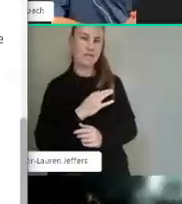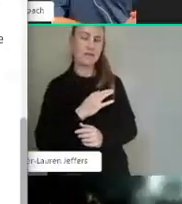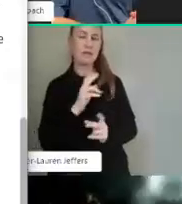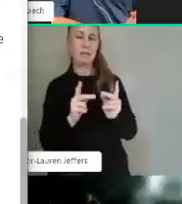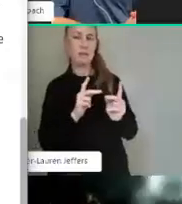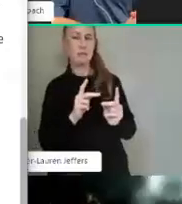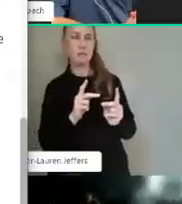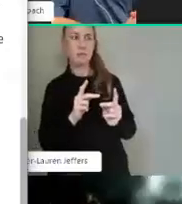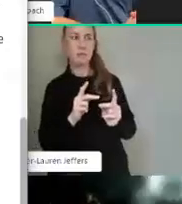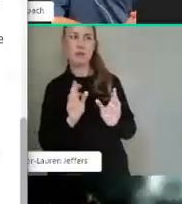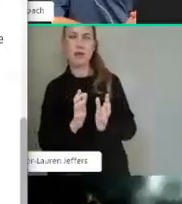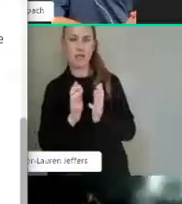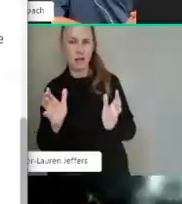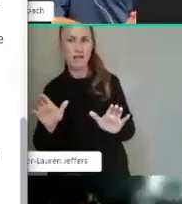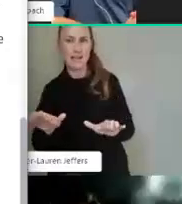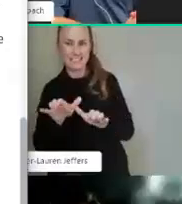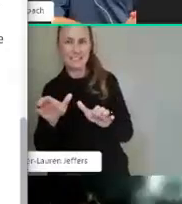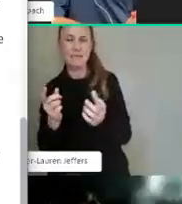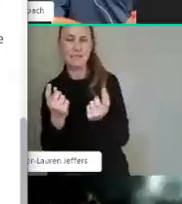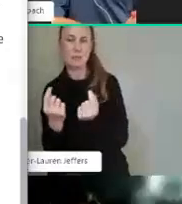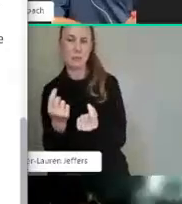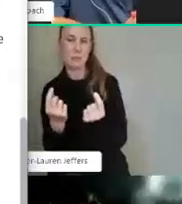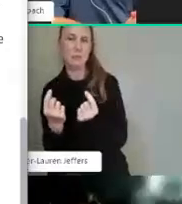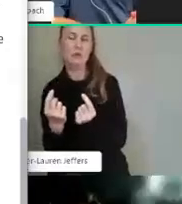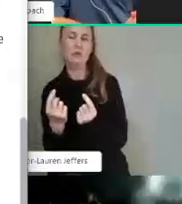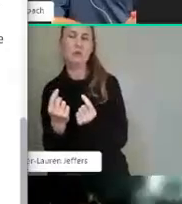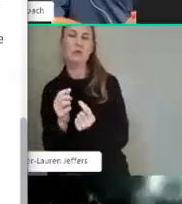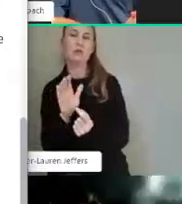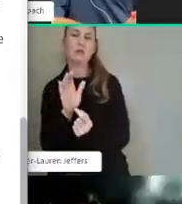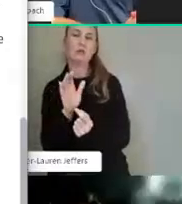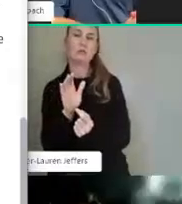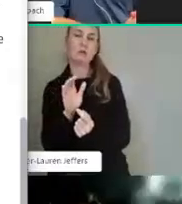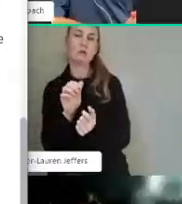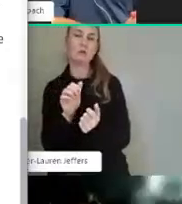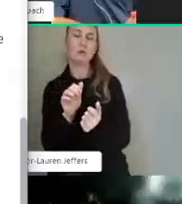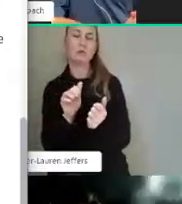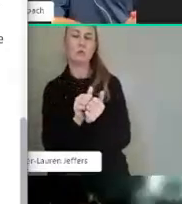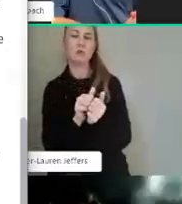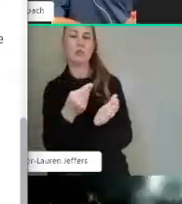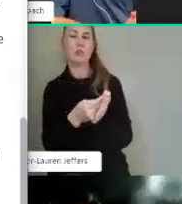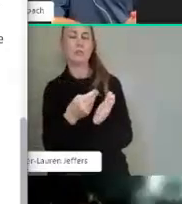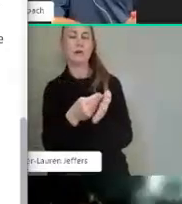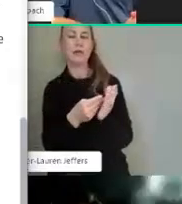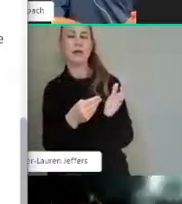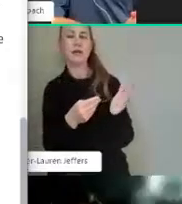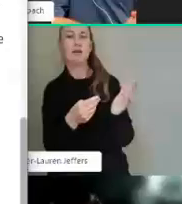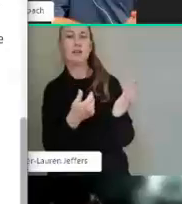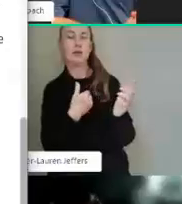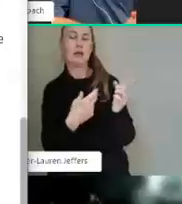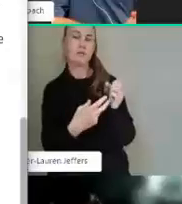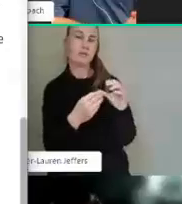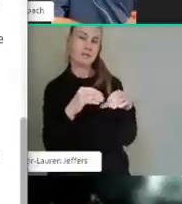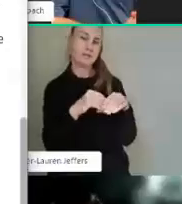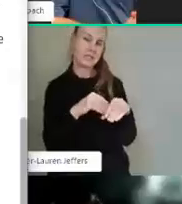activities to do. And given your position with the significant reserve interest income and